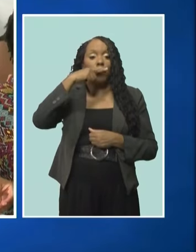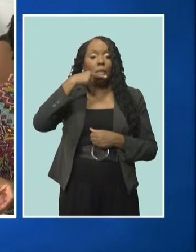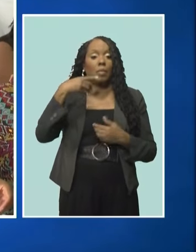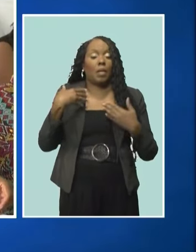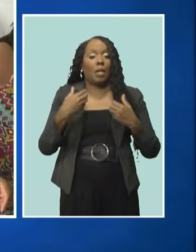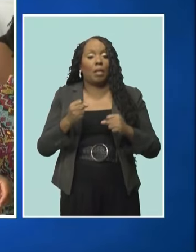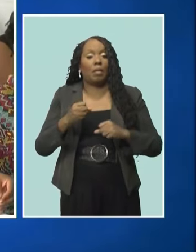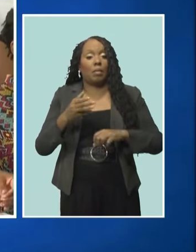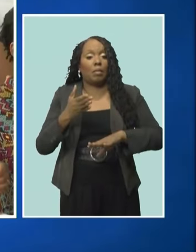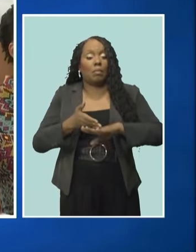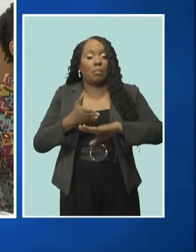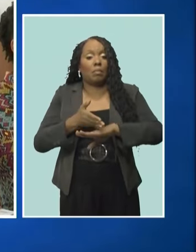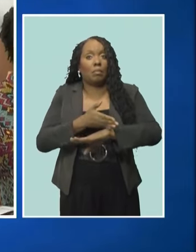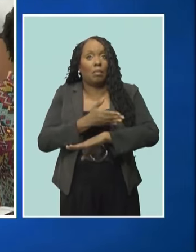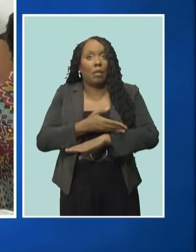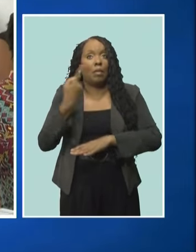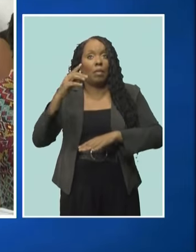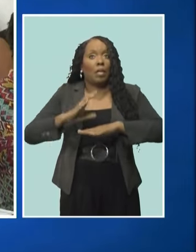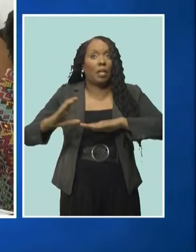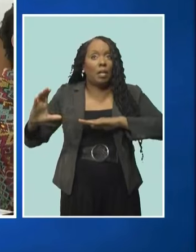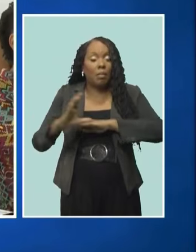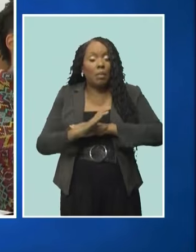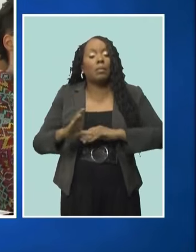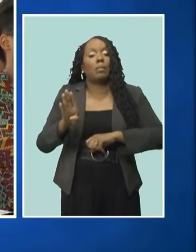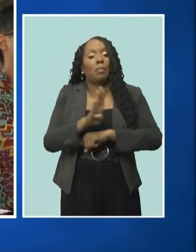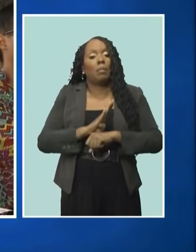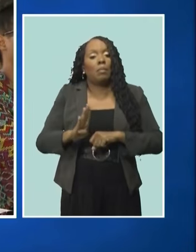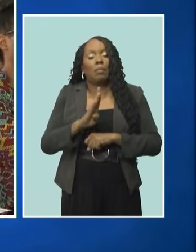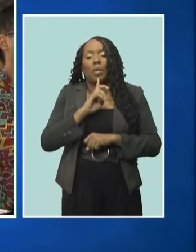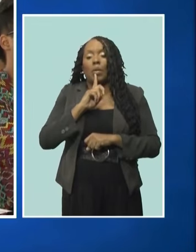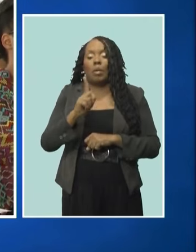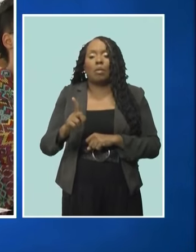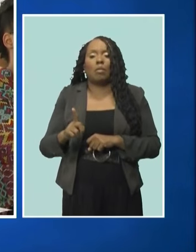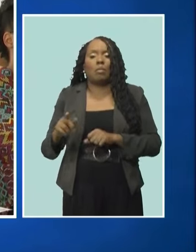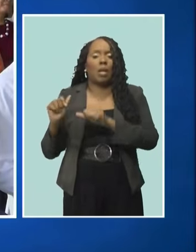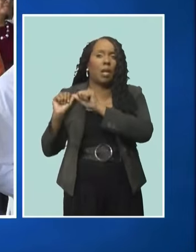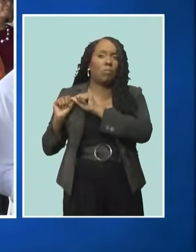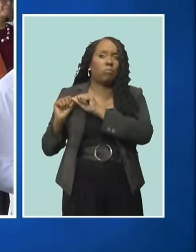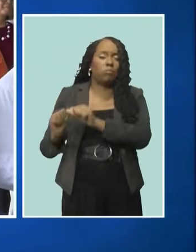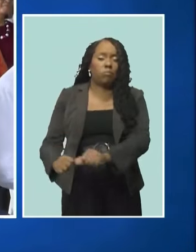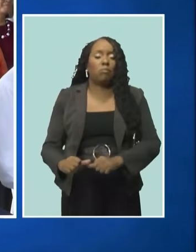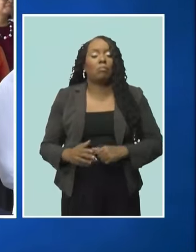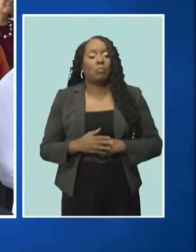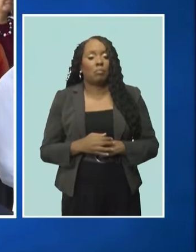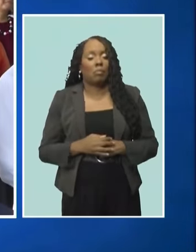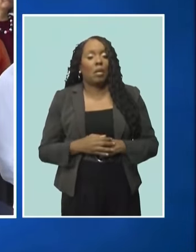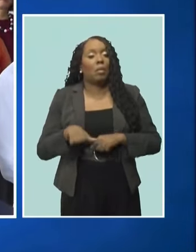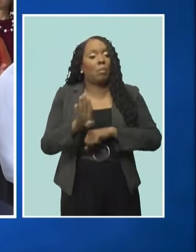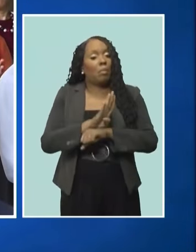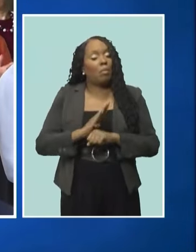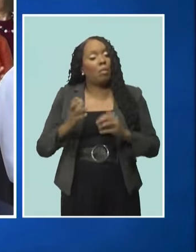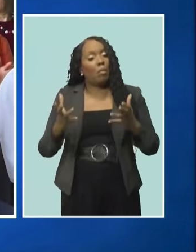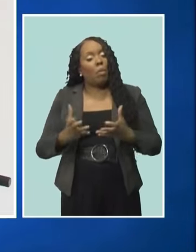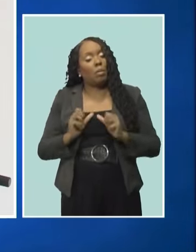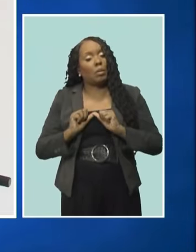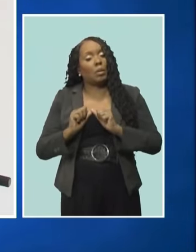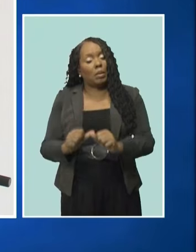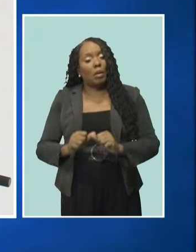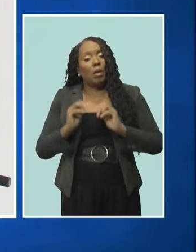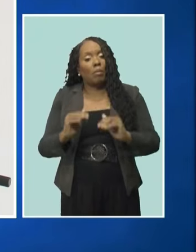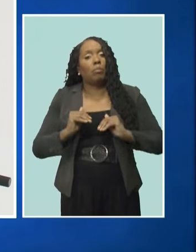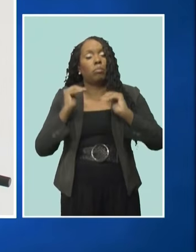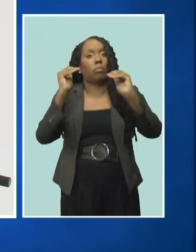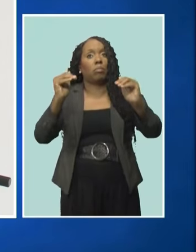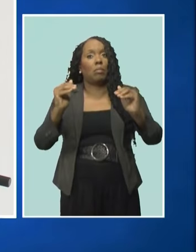in the Caribbean and the Americas over the last century. I would want to continue to assert itself in that regard. But she